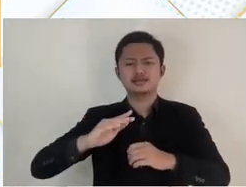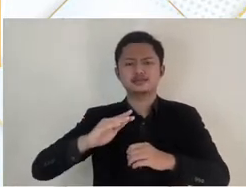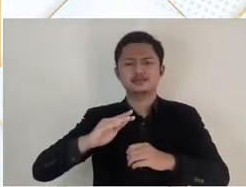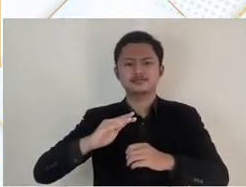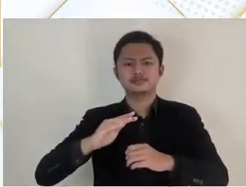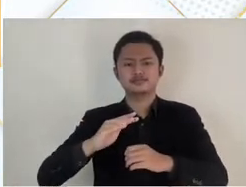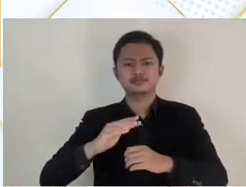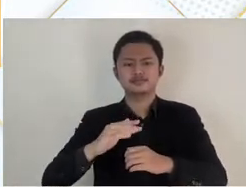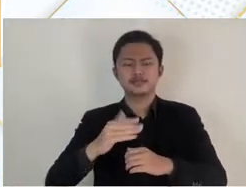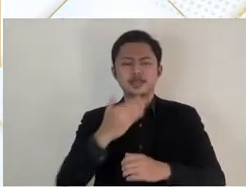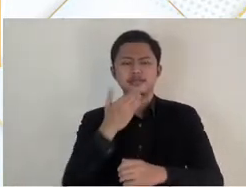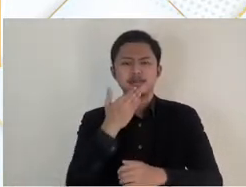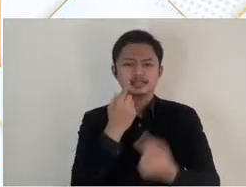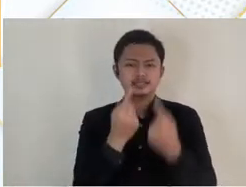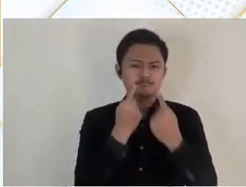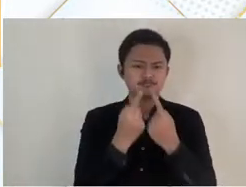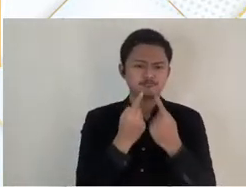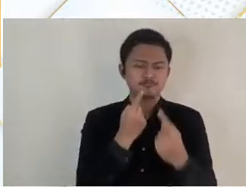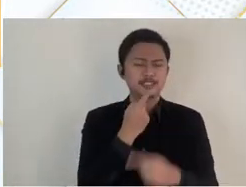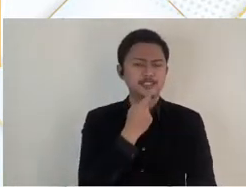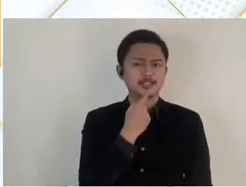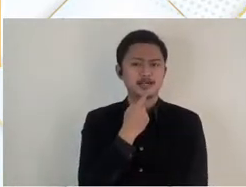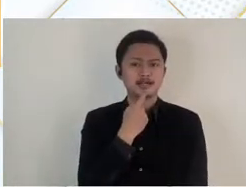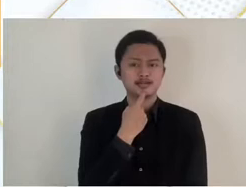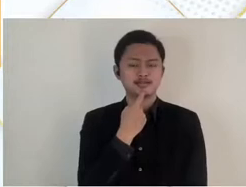among them discusses about the